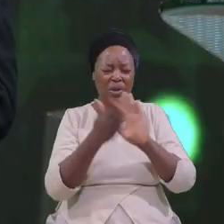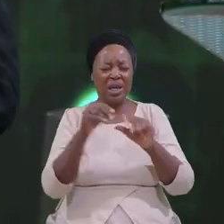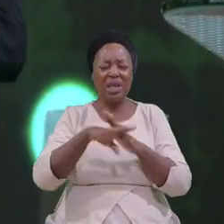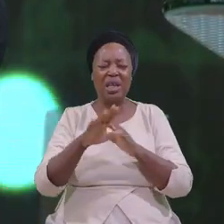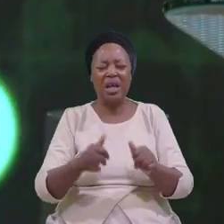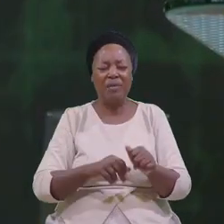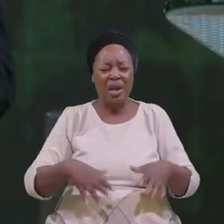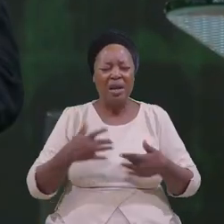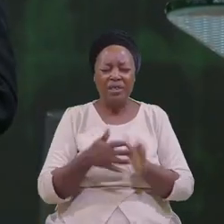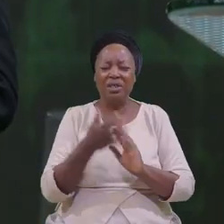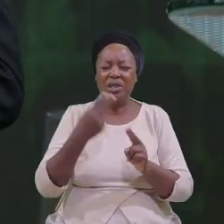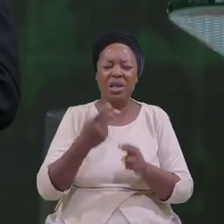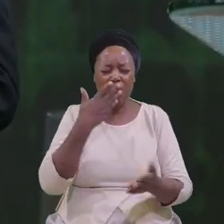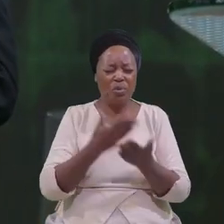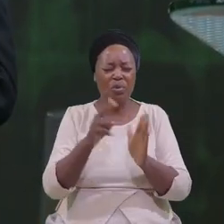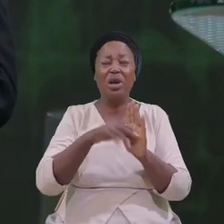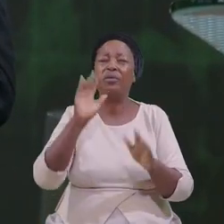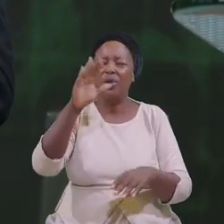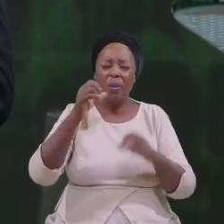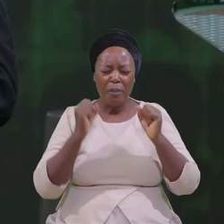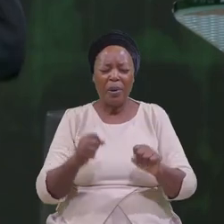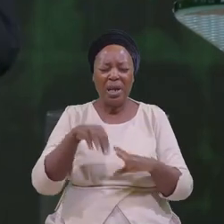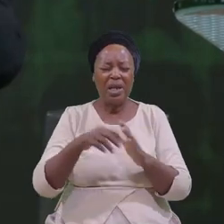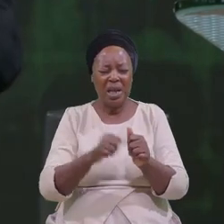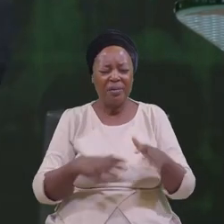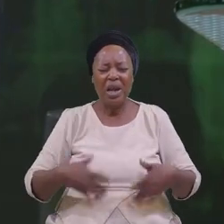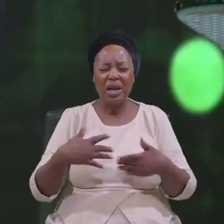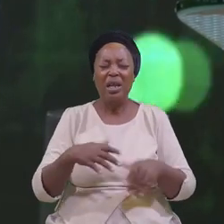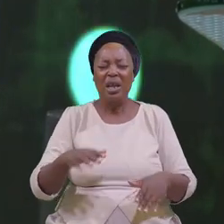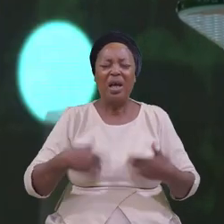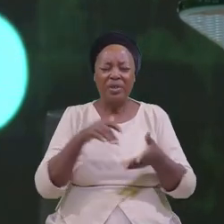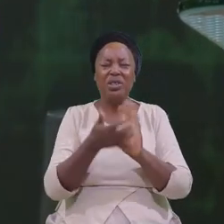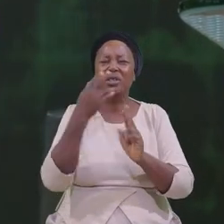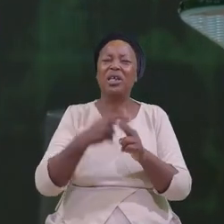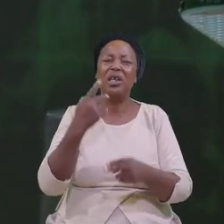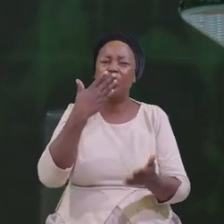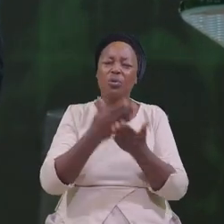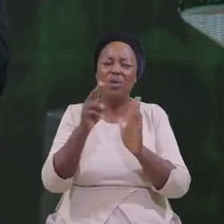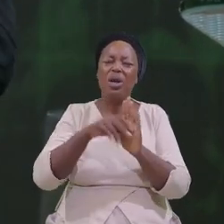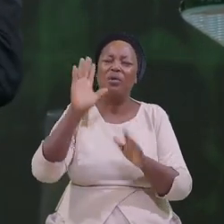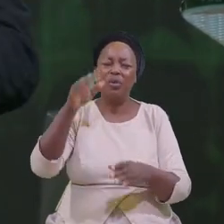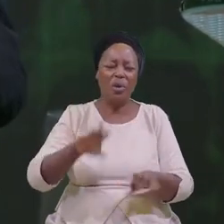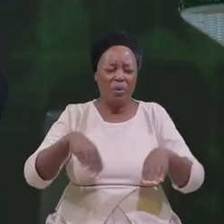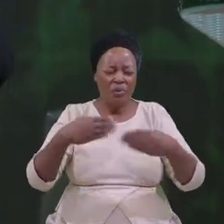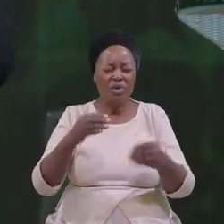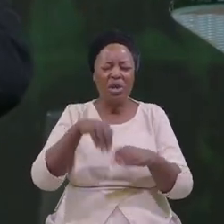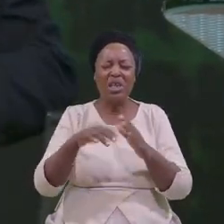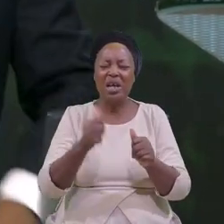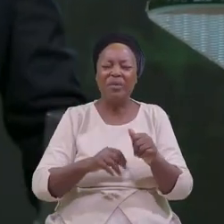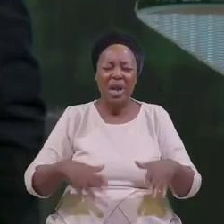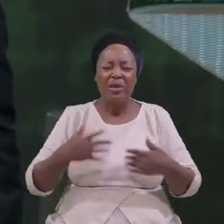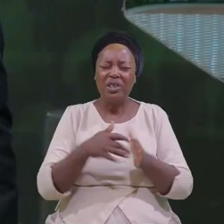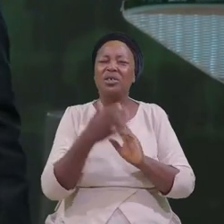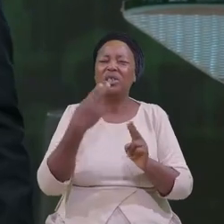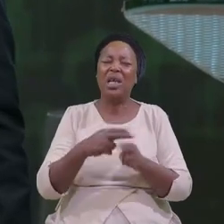life. The goodness of your power in every life. The goodness of your provision in every life. And the goodness